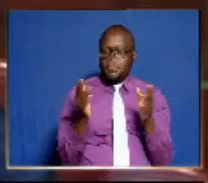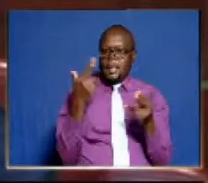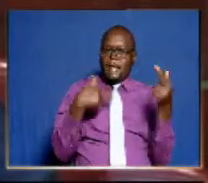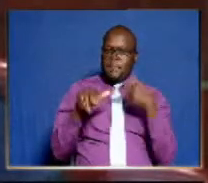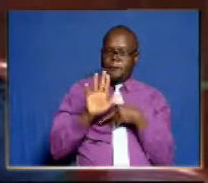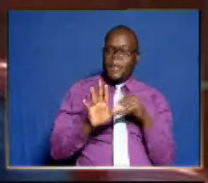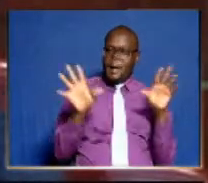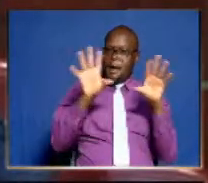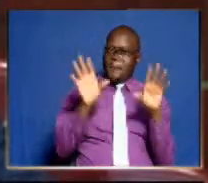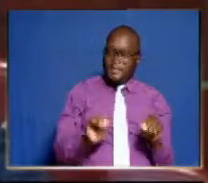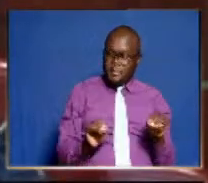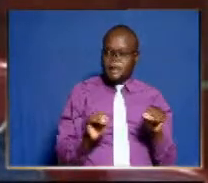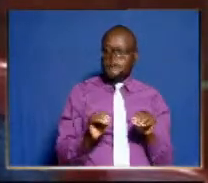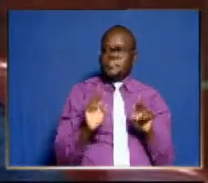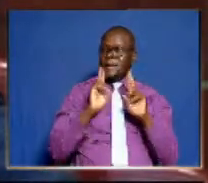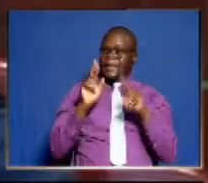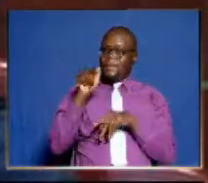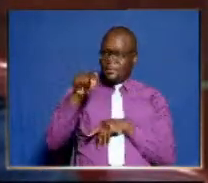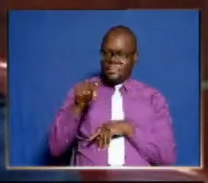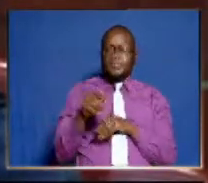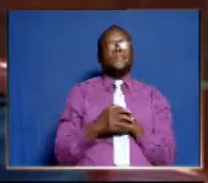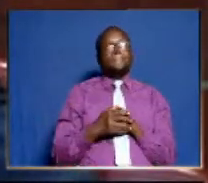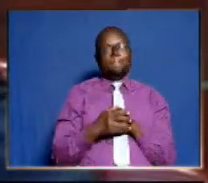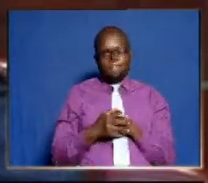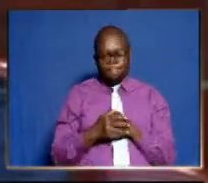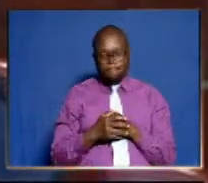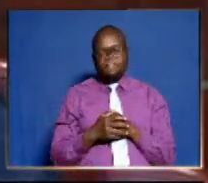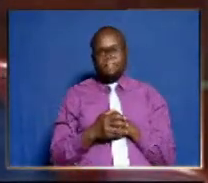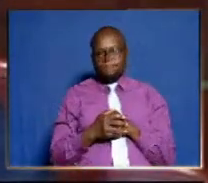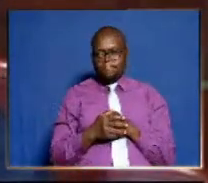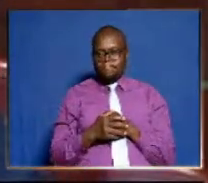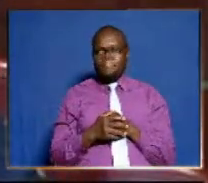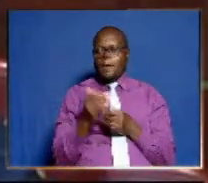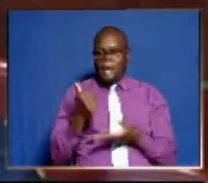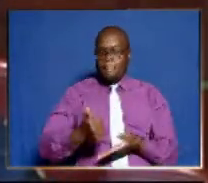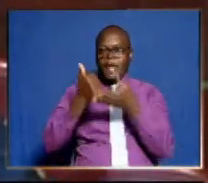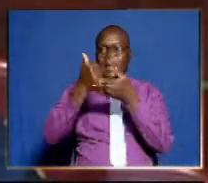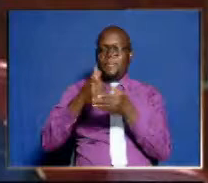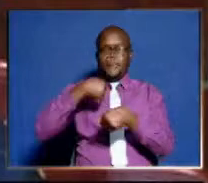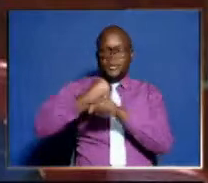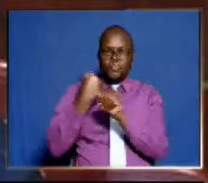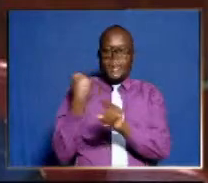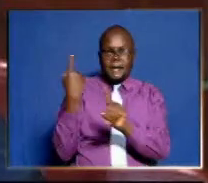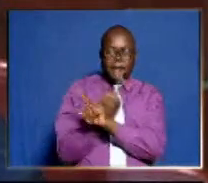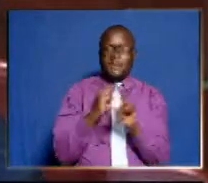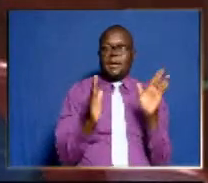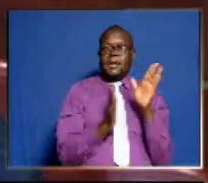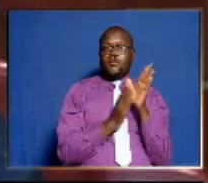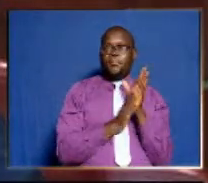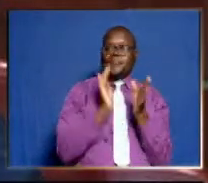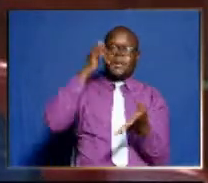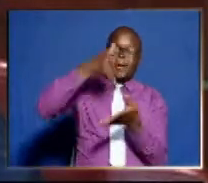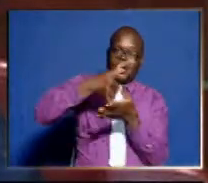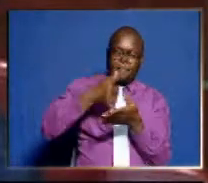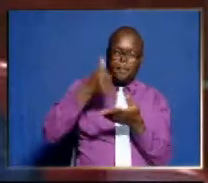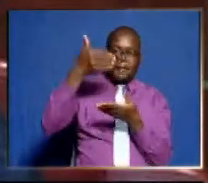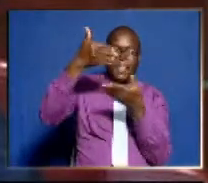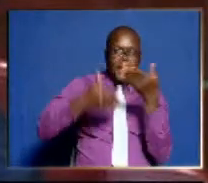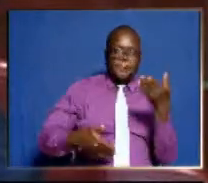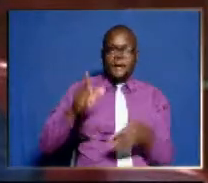their budgets. The outcome of these deliberations have informed the various recommendations which are contained in this